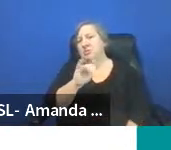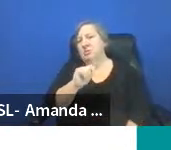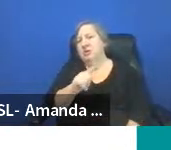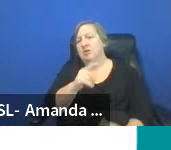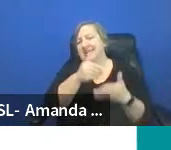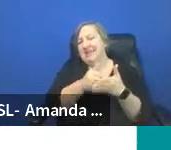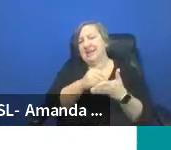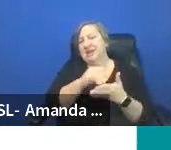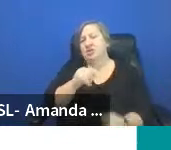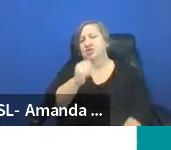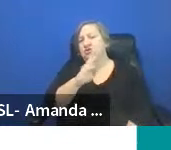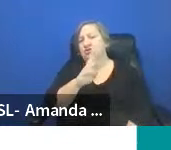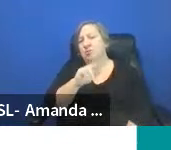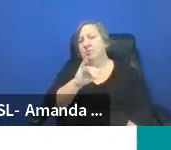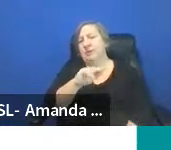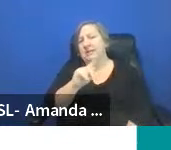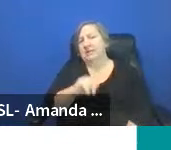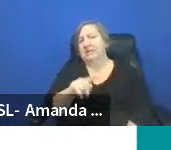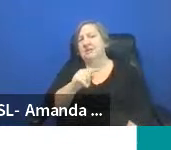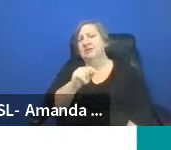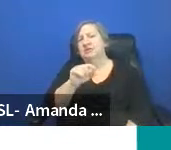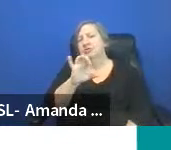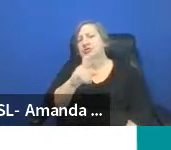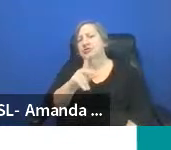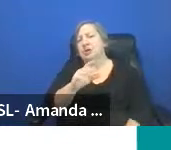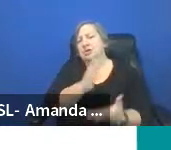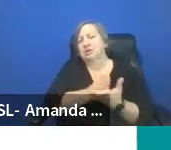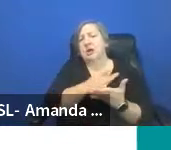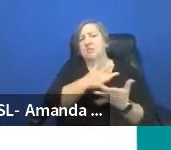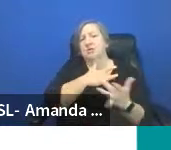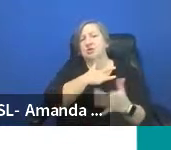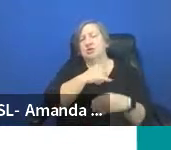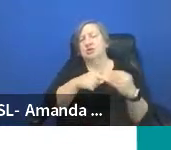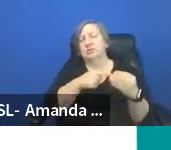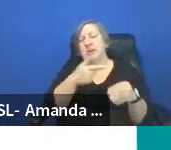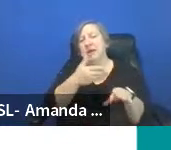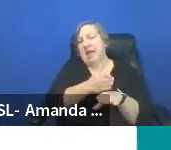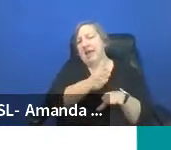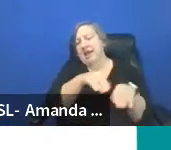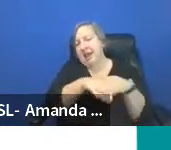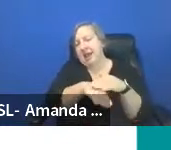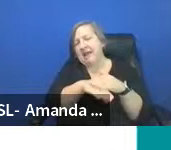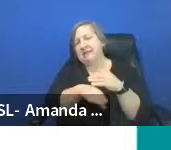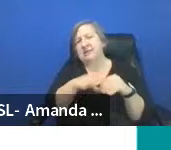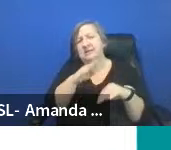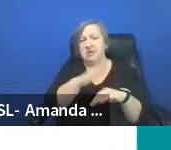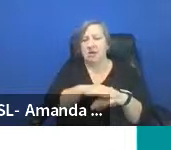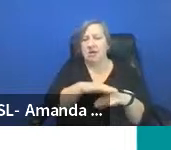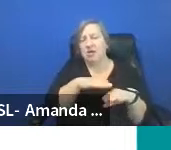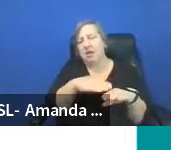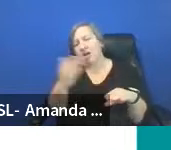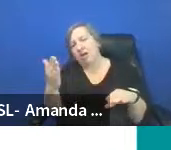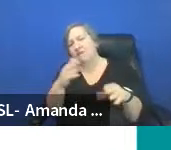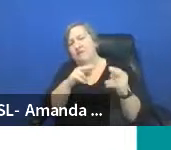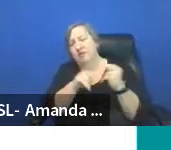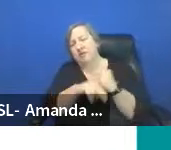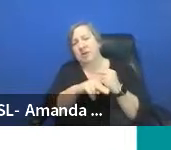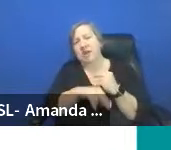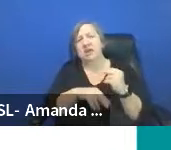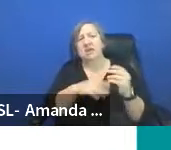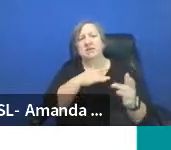stop. And they have some concerns about access on and off the freeway through some of the changes that are happening with the IBR